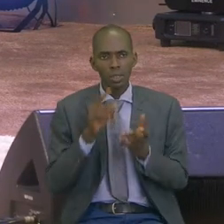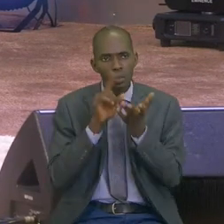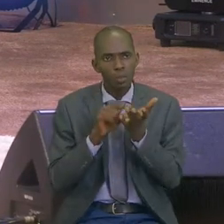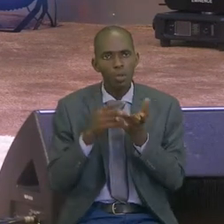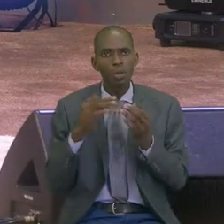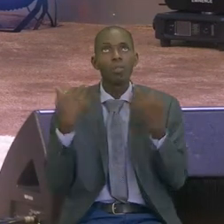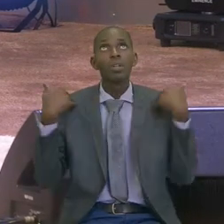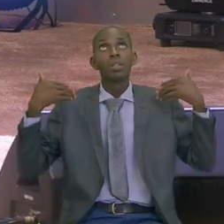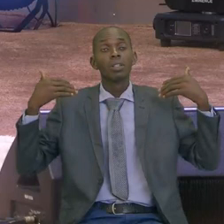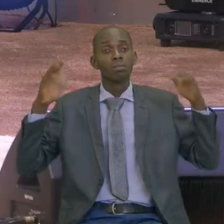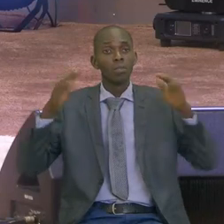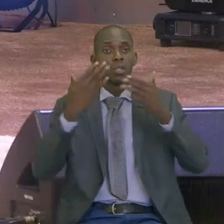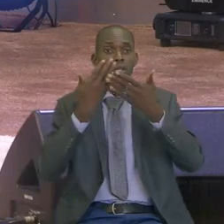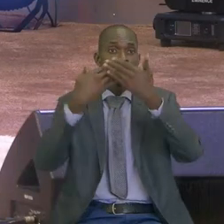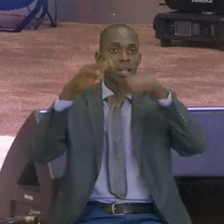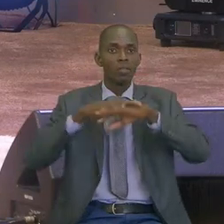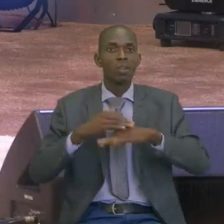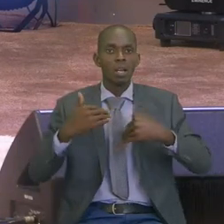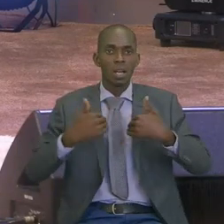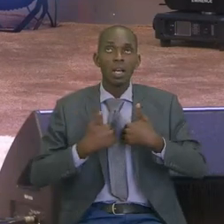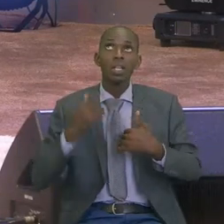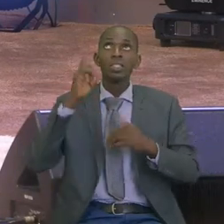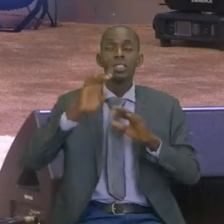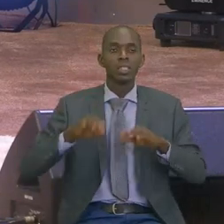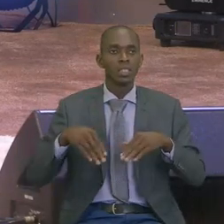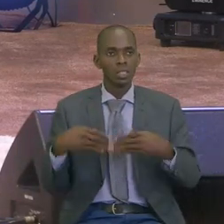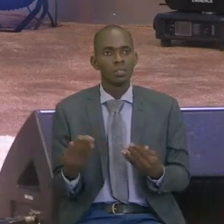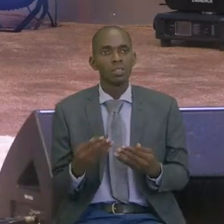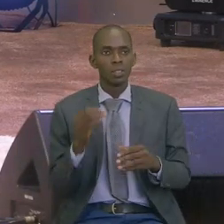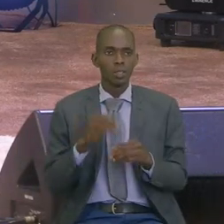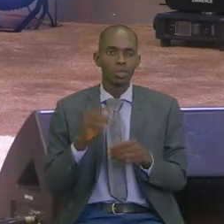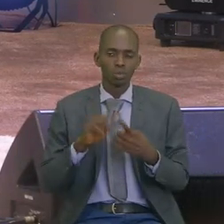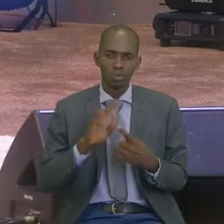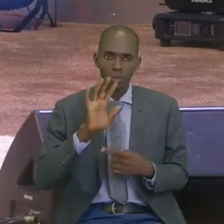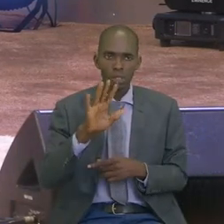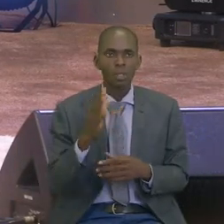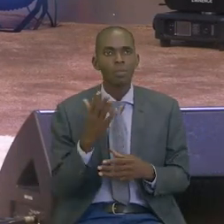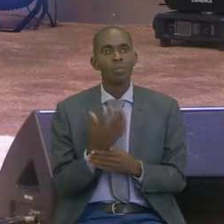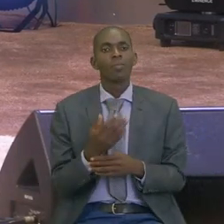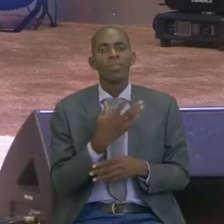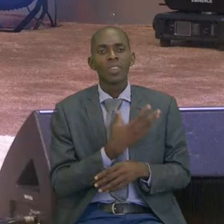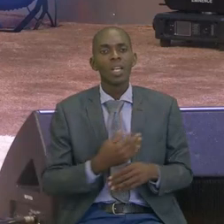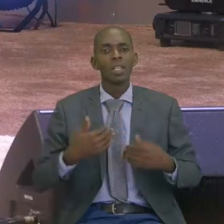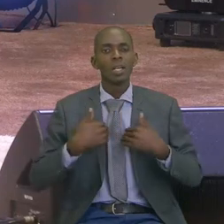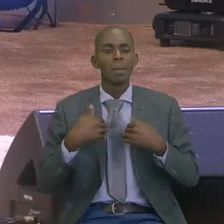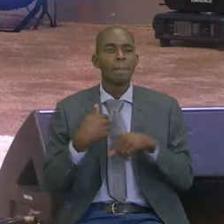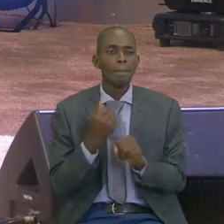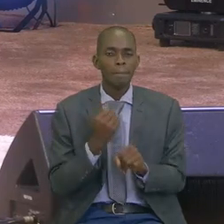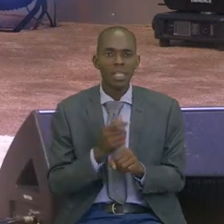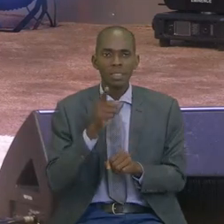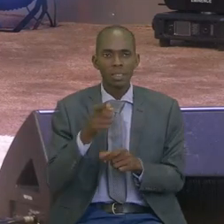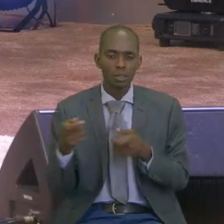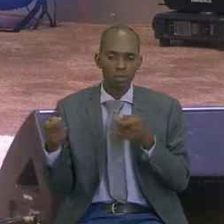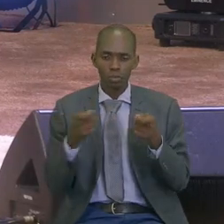heaven, hath he given, hath the God of heaven given into thine hand, and has made